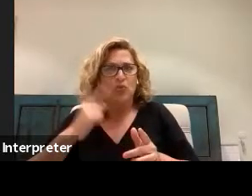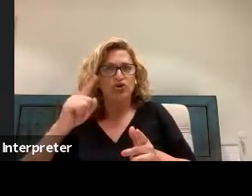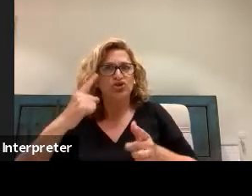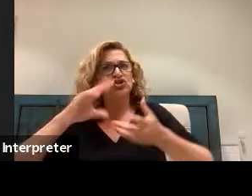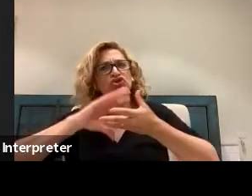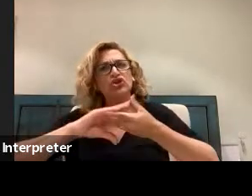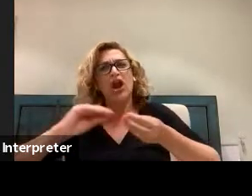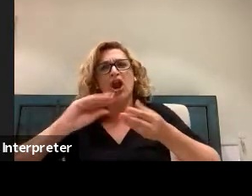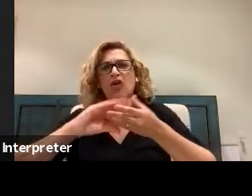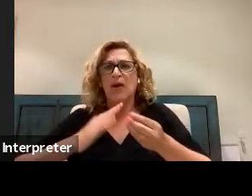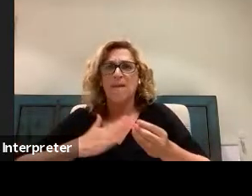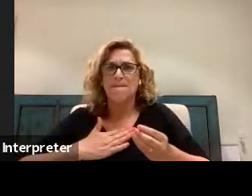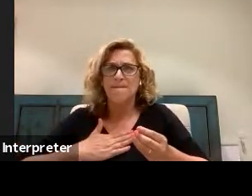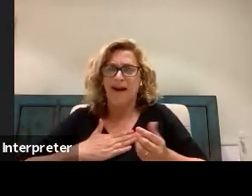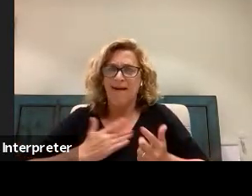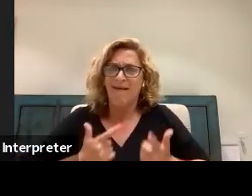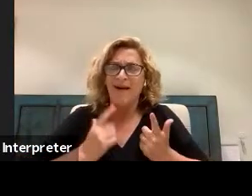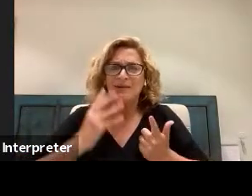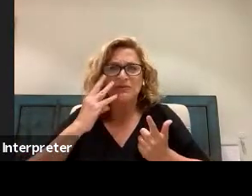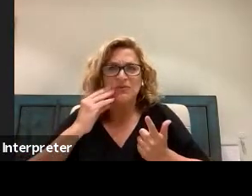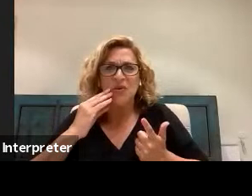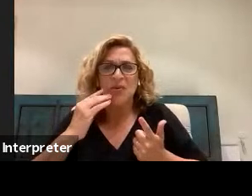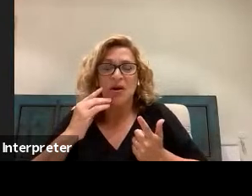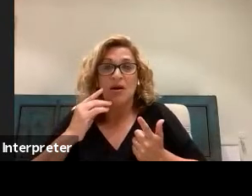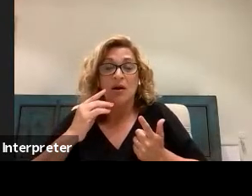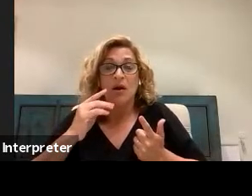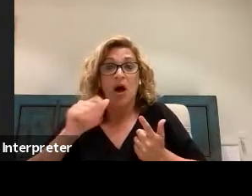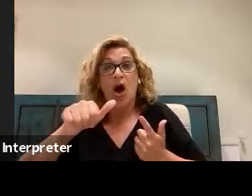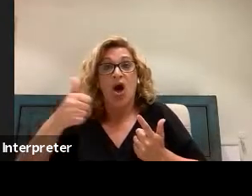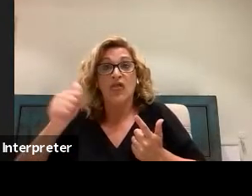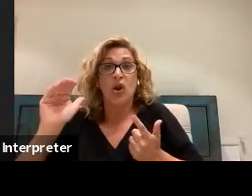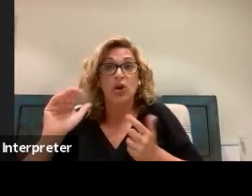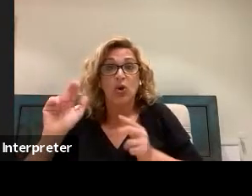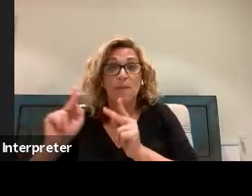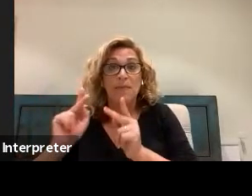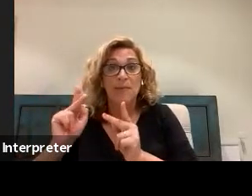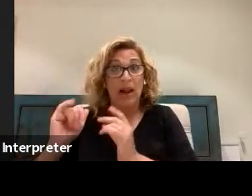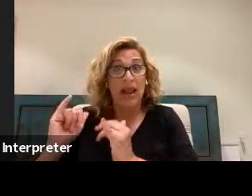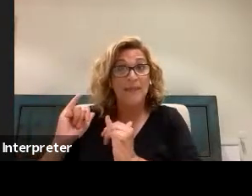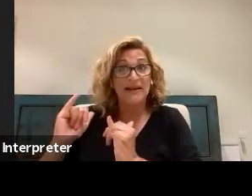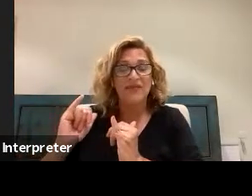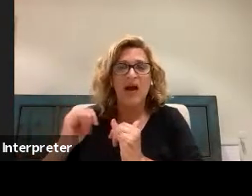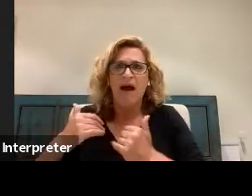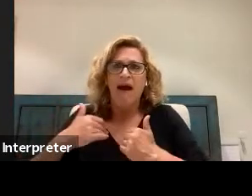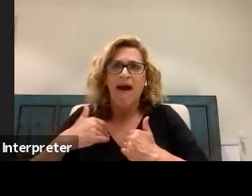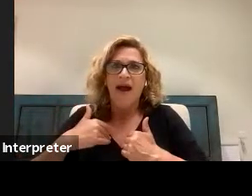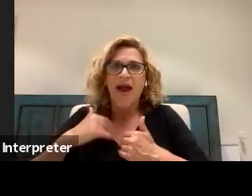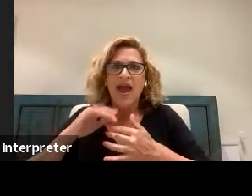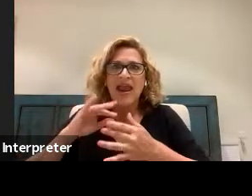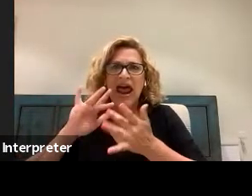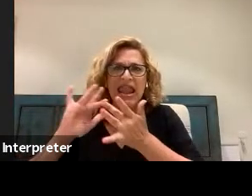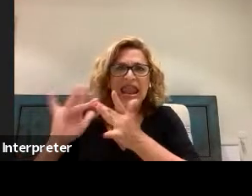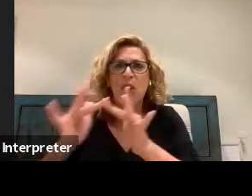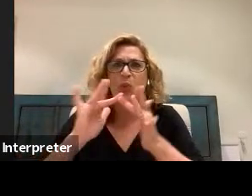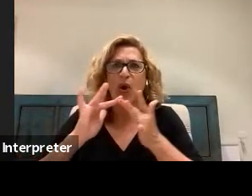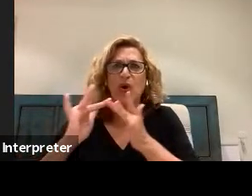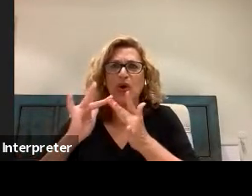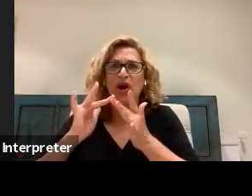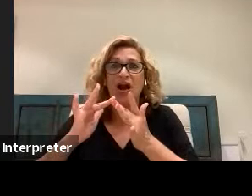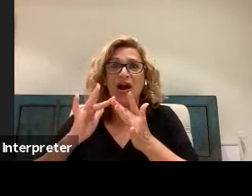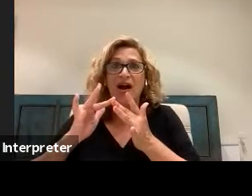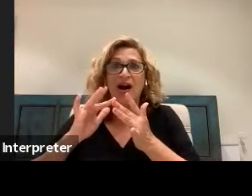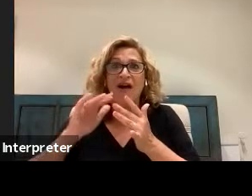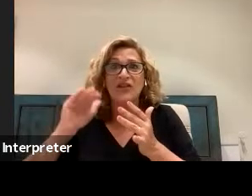that other little people like myself, I all of a sudden like had a network of little people from all over the world